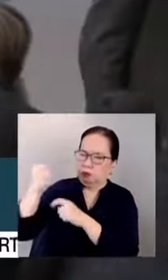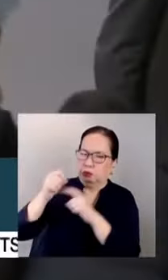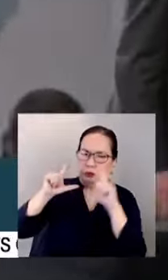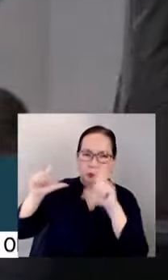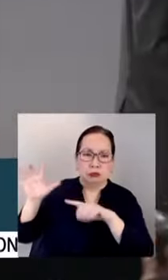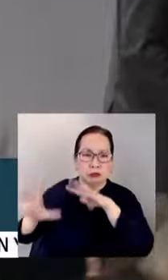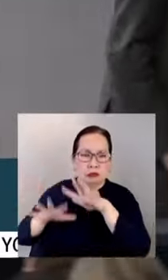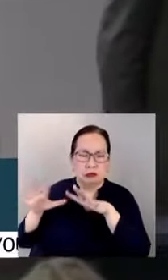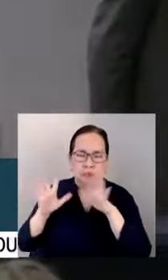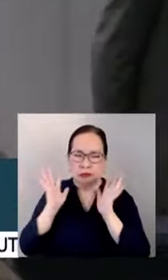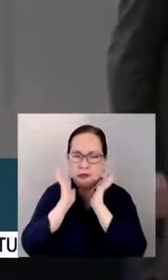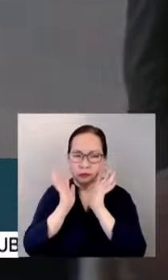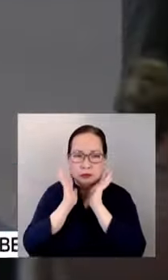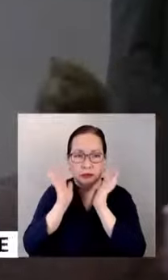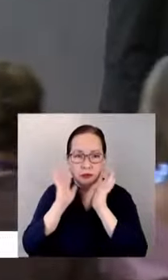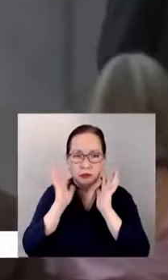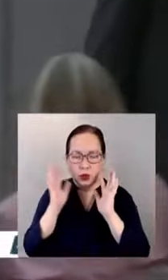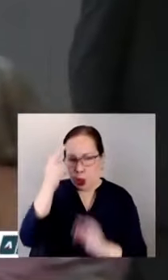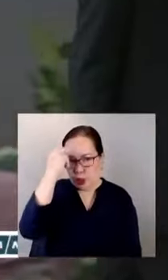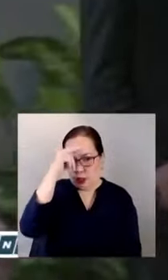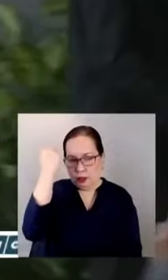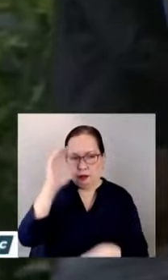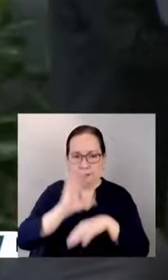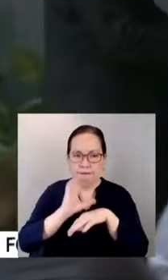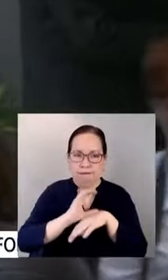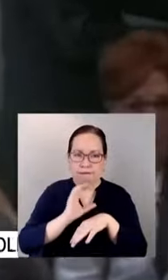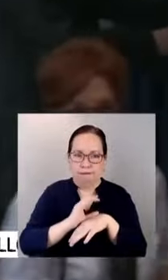has rocked the Roman Catholic Church.